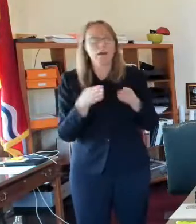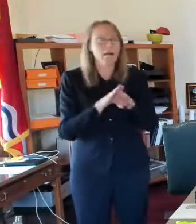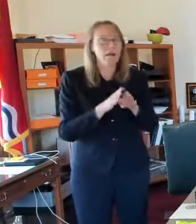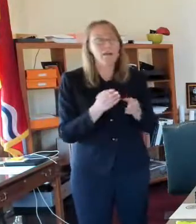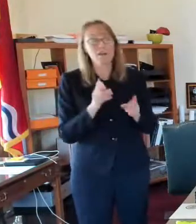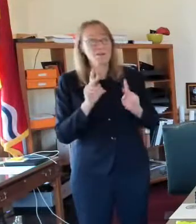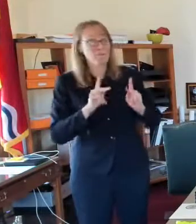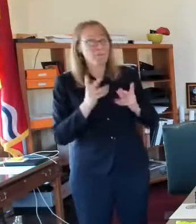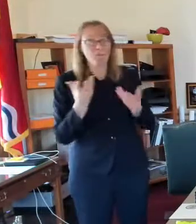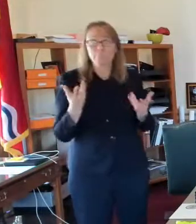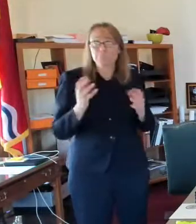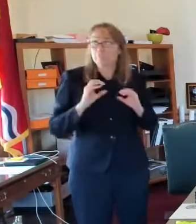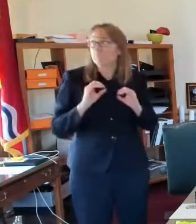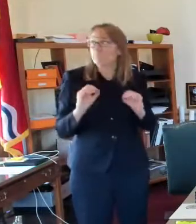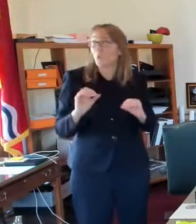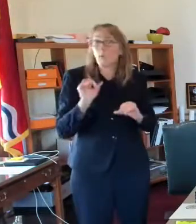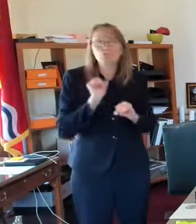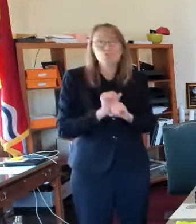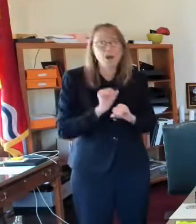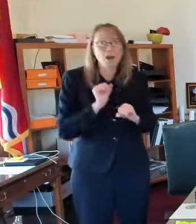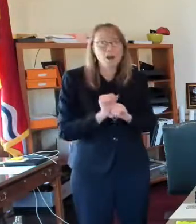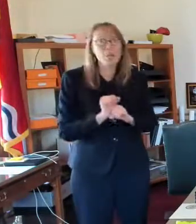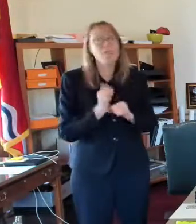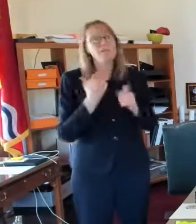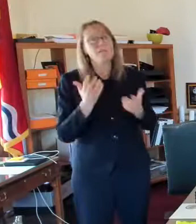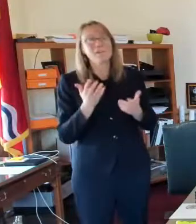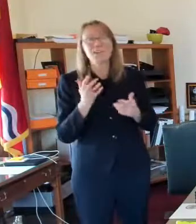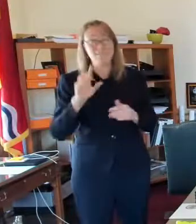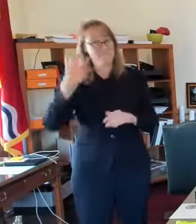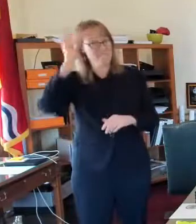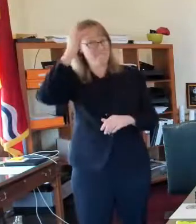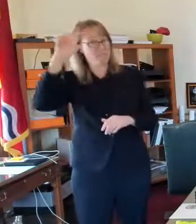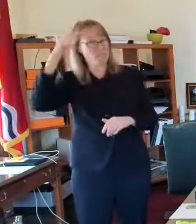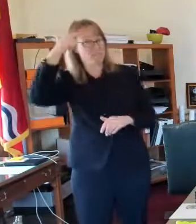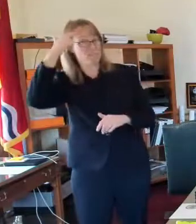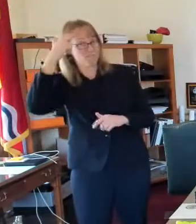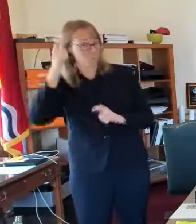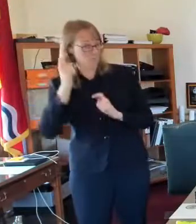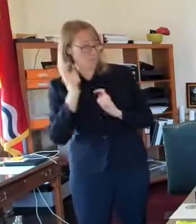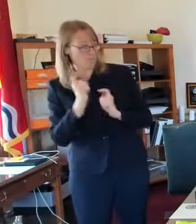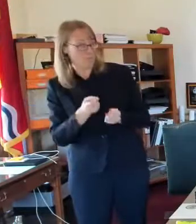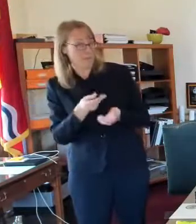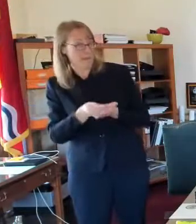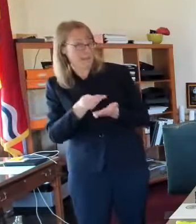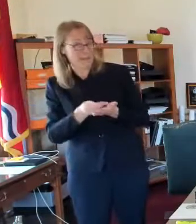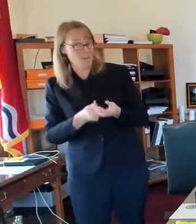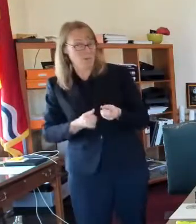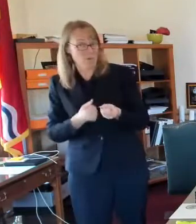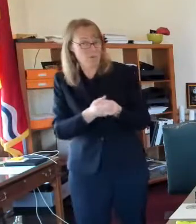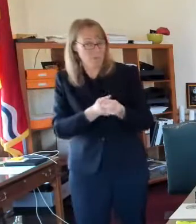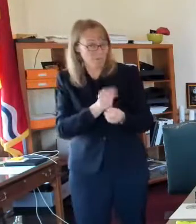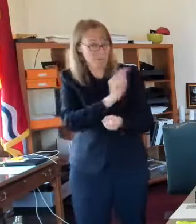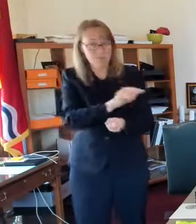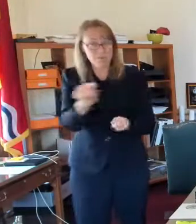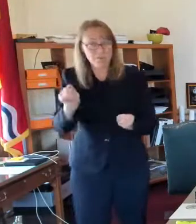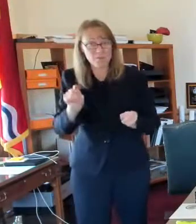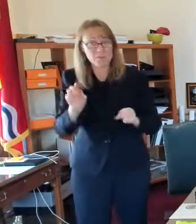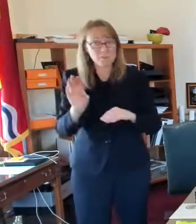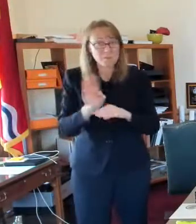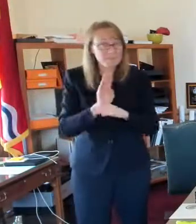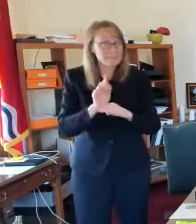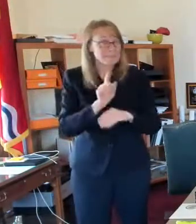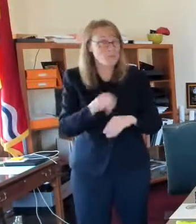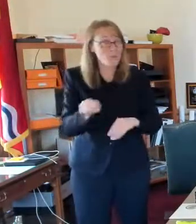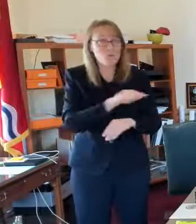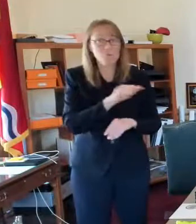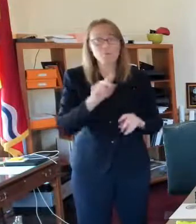provided the additional stimulus money for us to help more people. We've got to get these numbers down, and there's only one